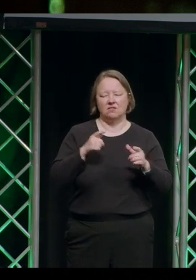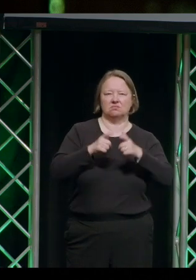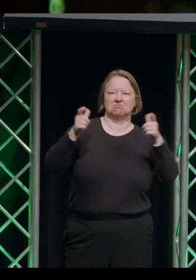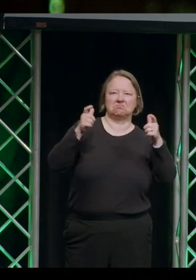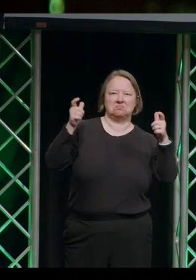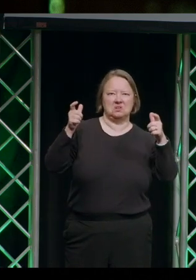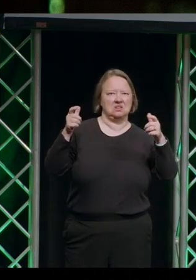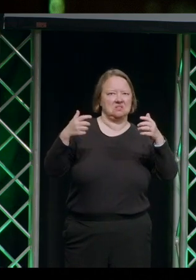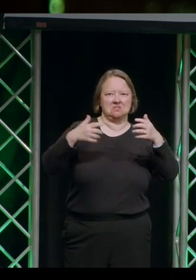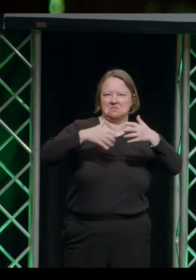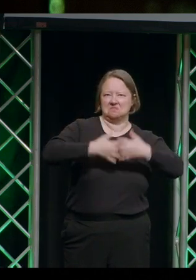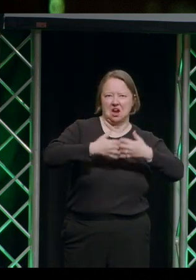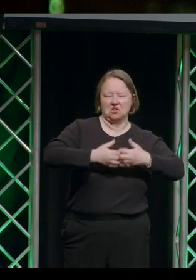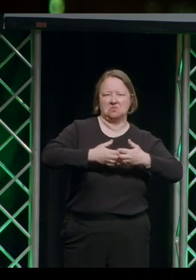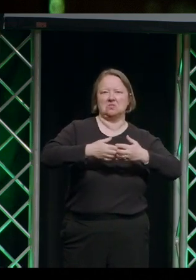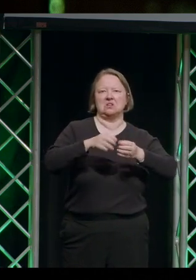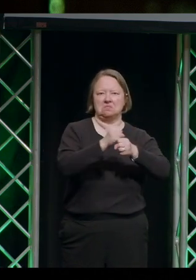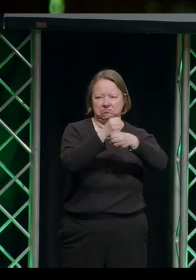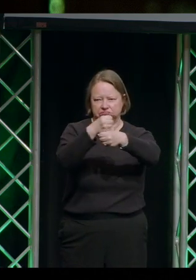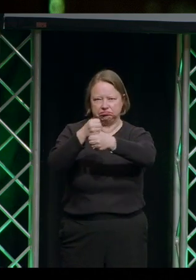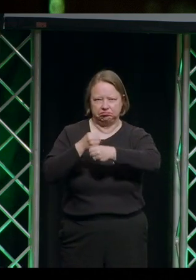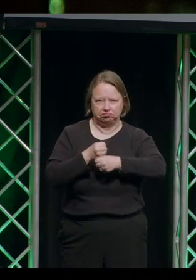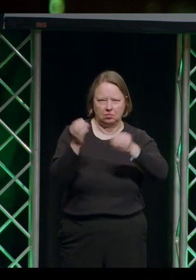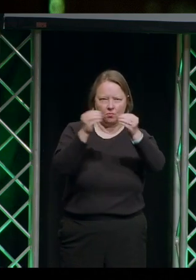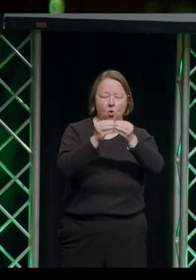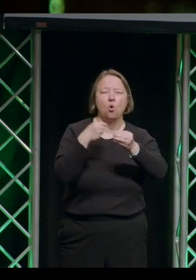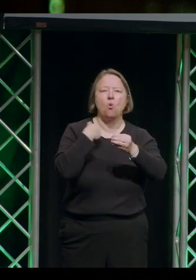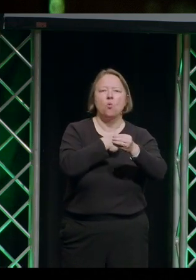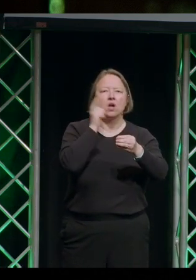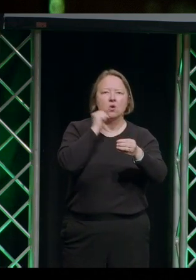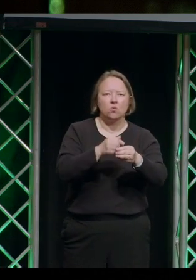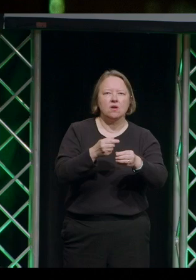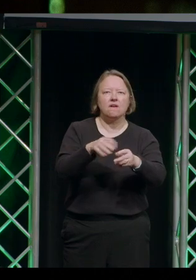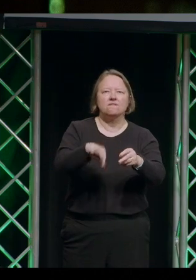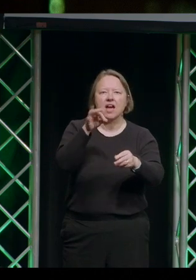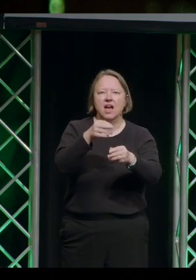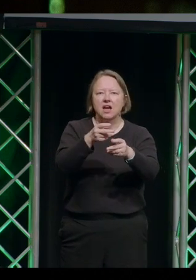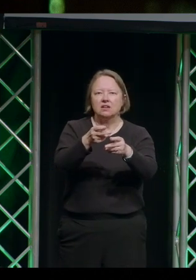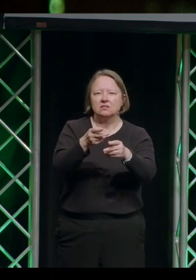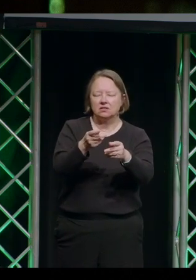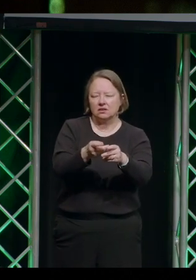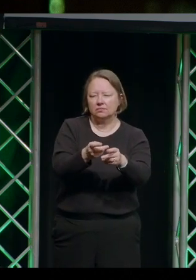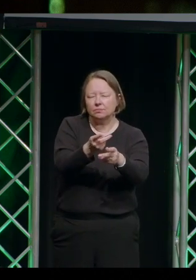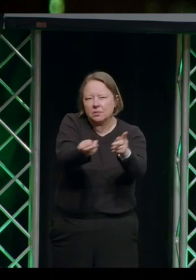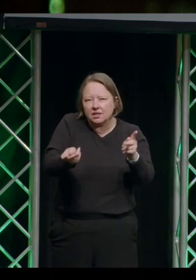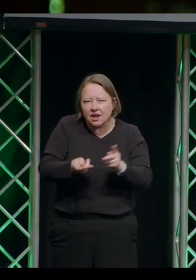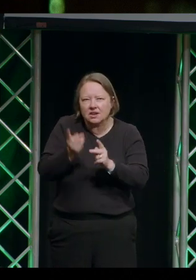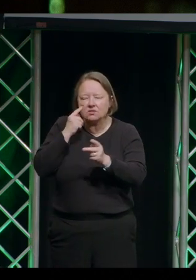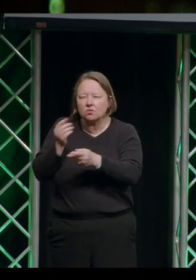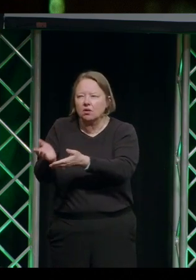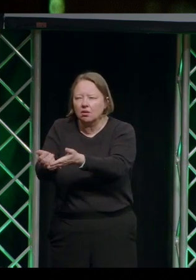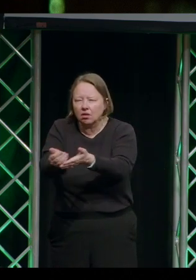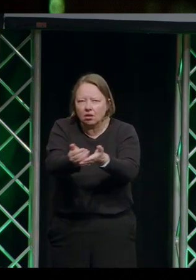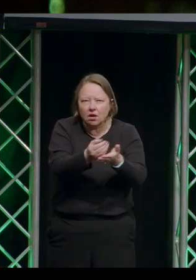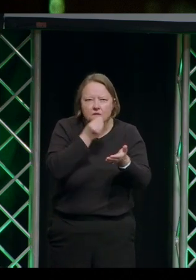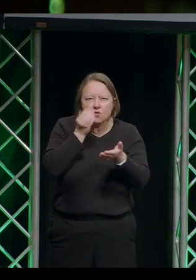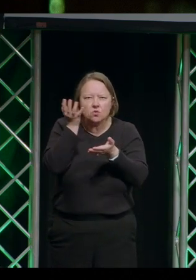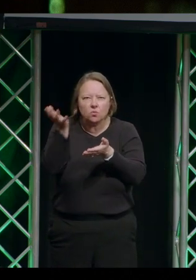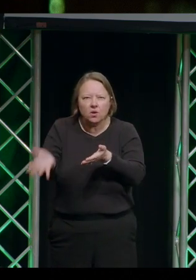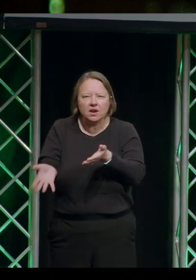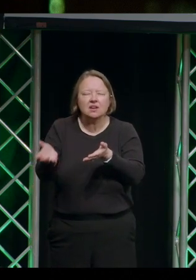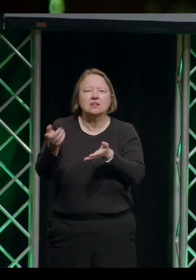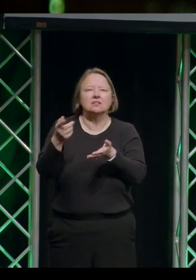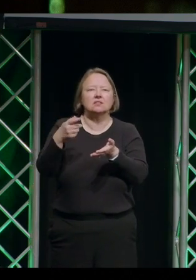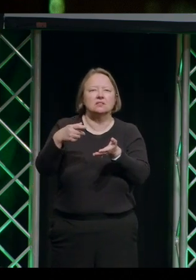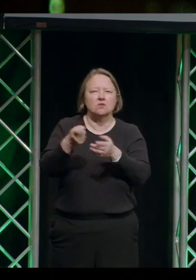mass industrial production, we will be sourcing our produce waste from industrial plants that use food